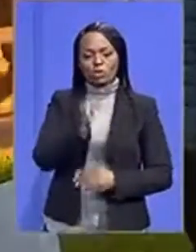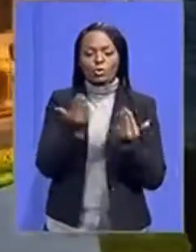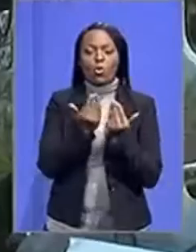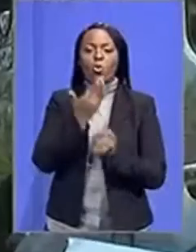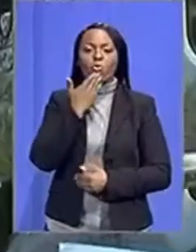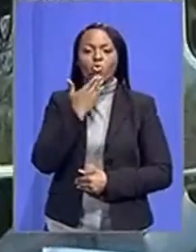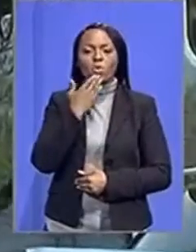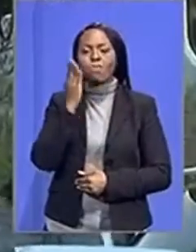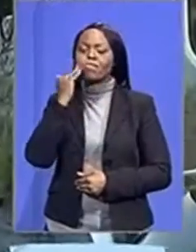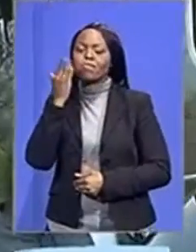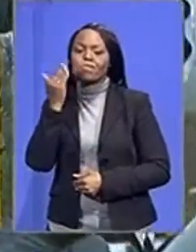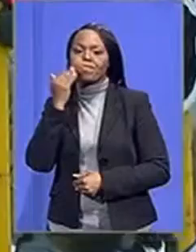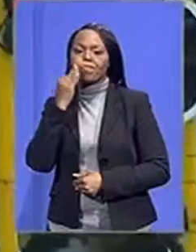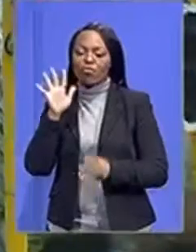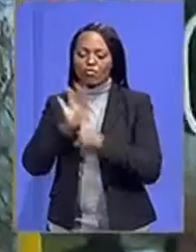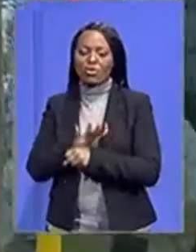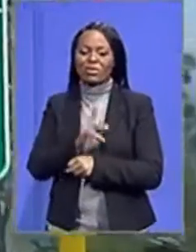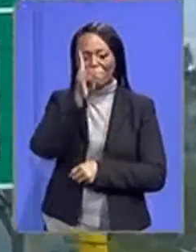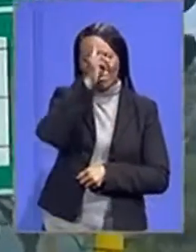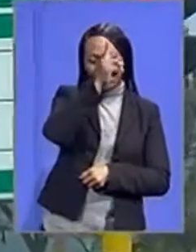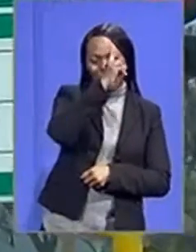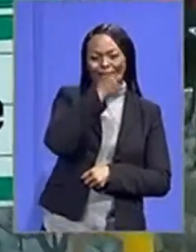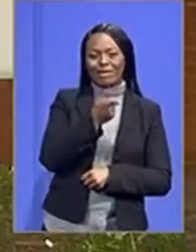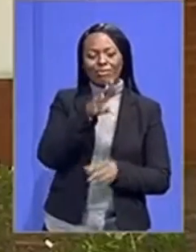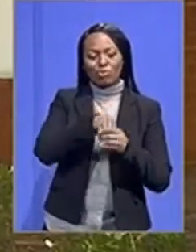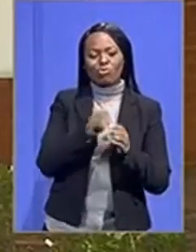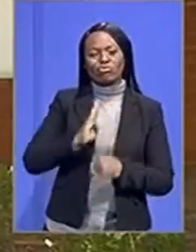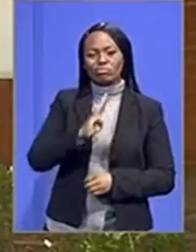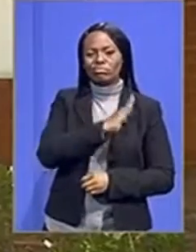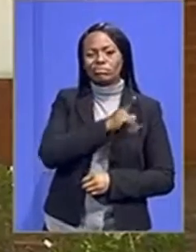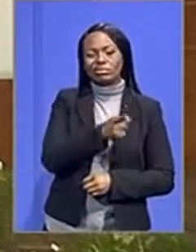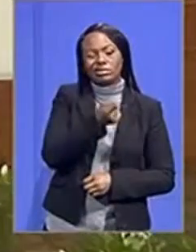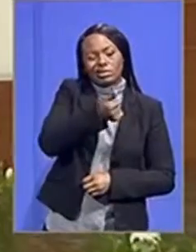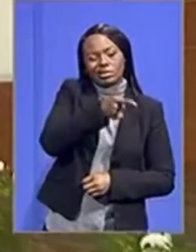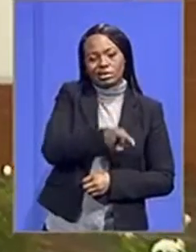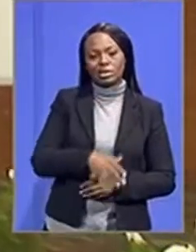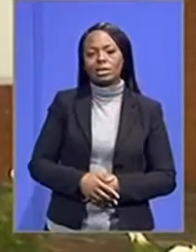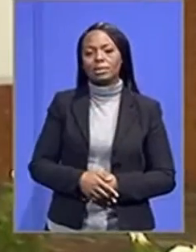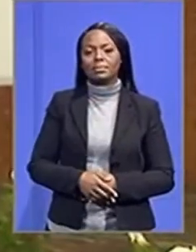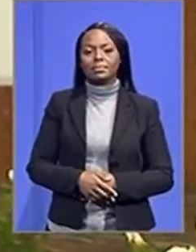Sekolo se dumetše go šomišana le batšeakarolo go tumula ka meidu semorafe le go se lekalekane ka sekolong se.